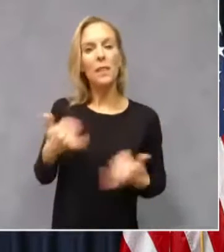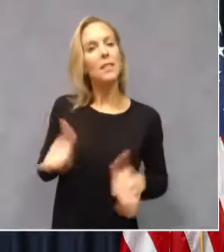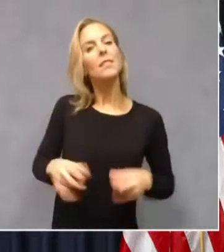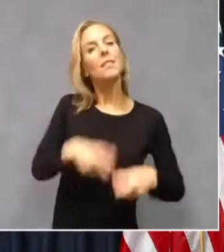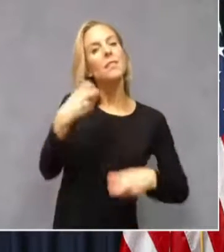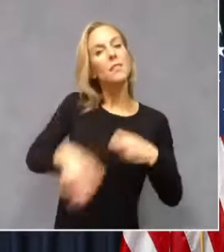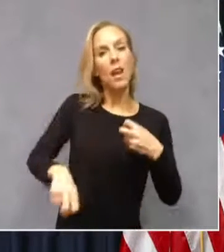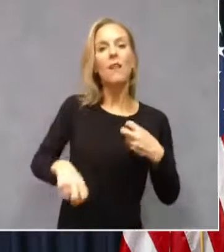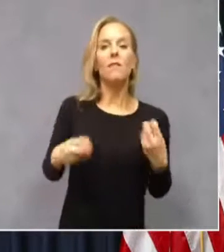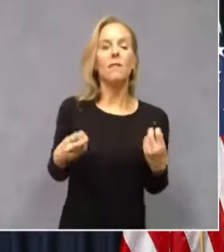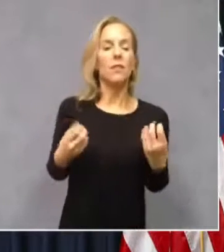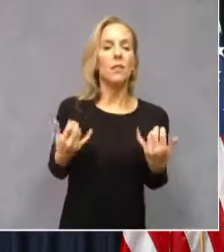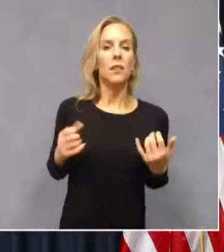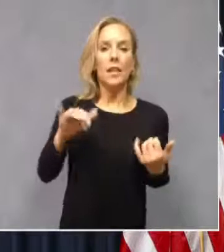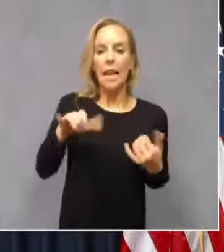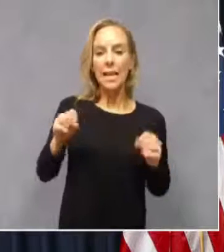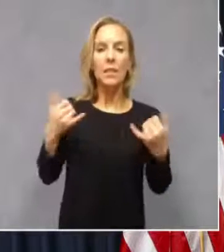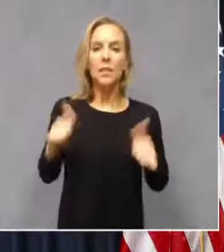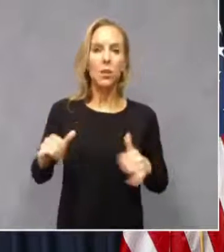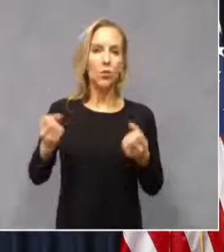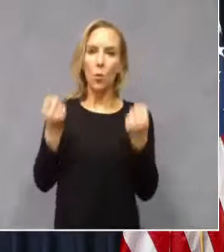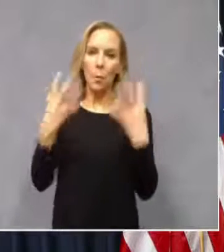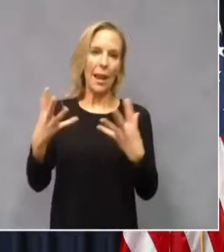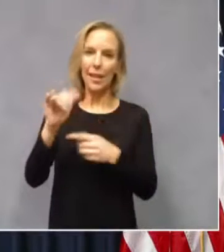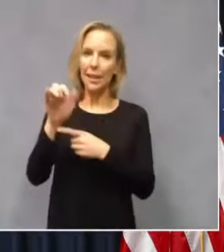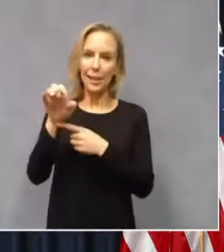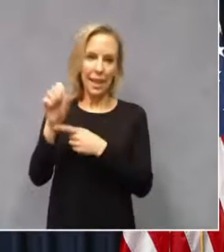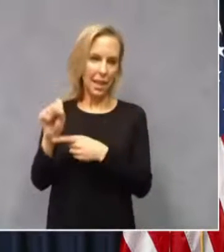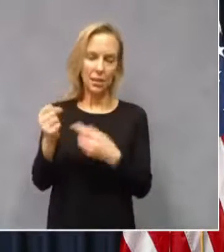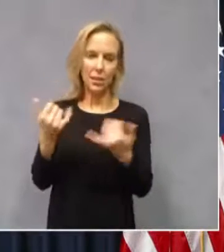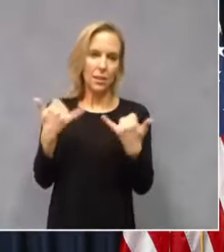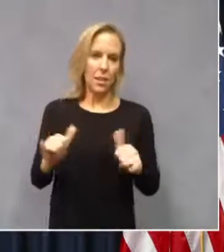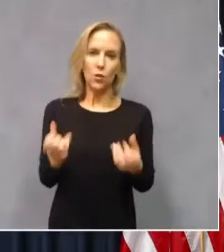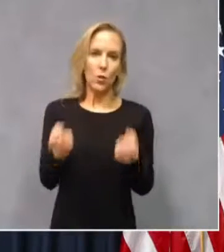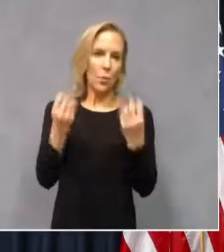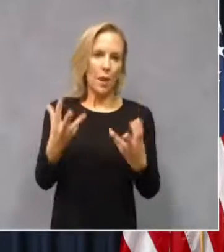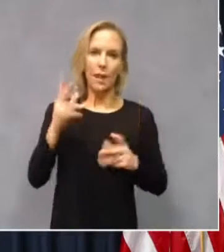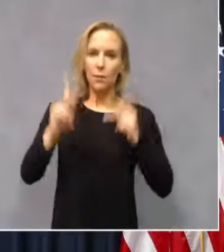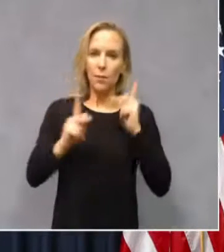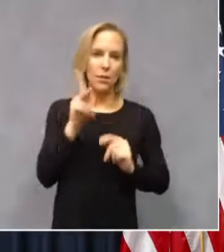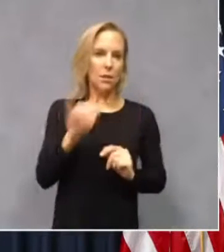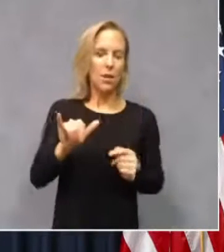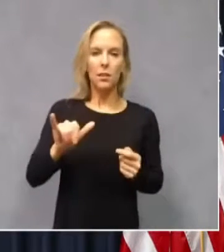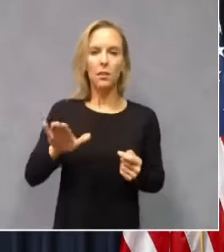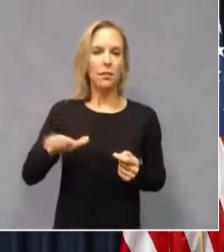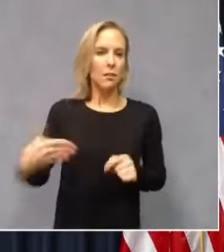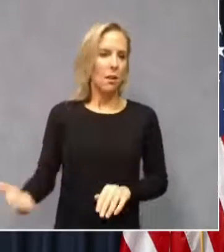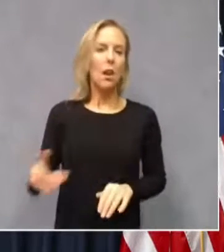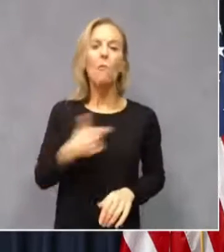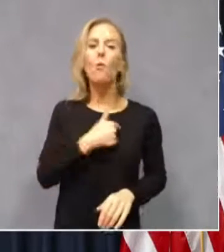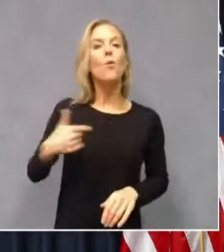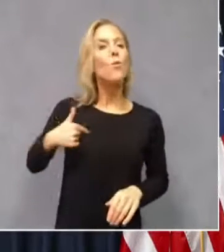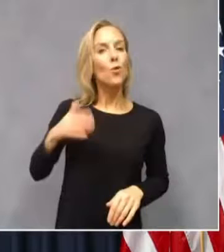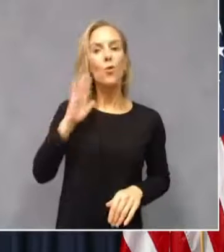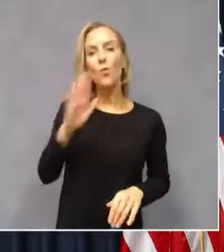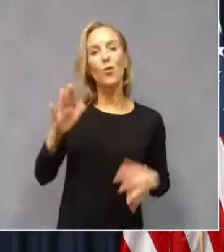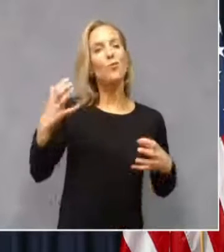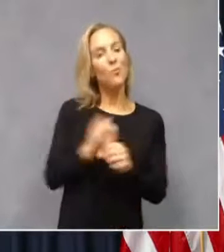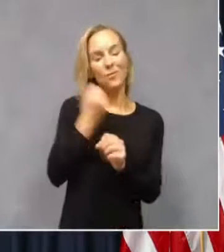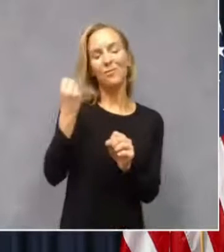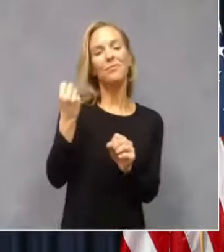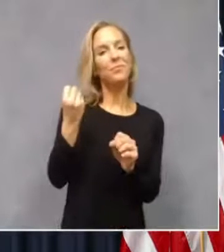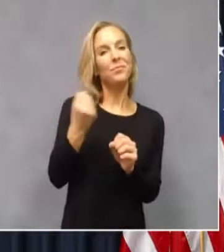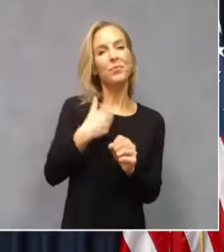far too many cases, still losing way too many Kentuckians. But we are going to win. We're going to defeat